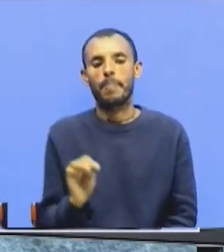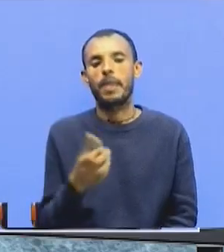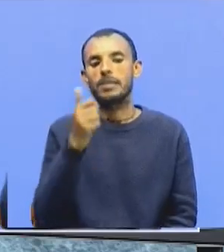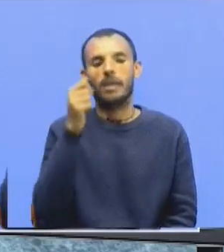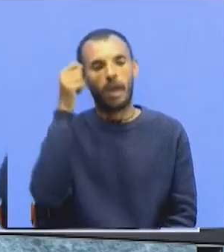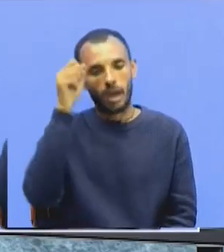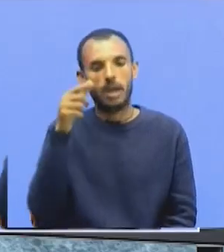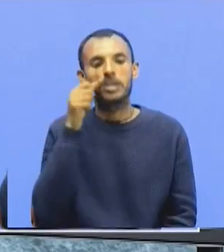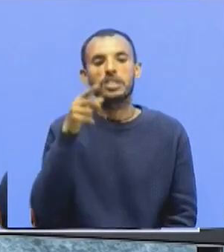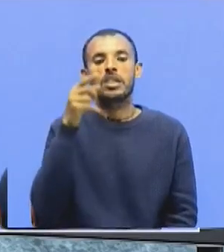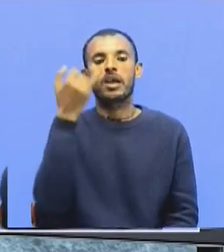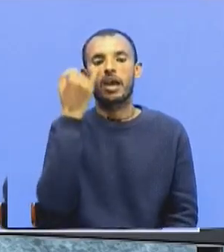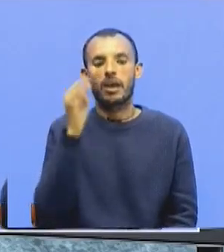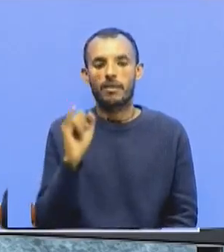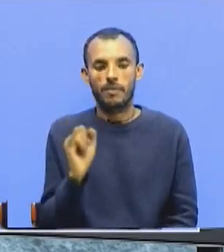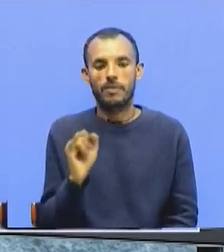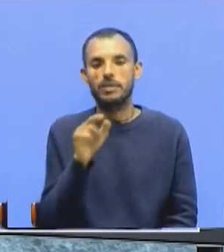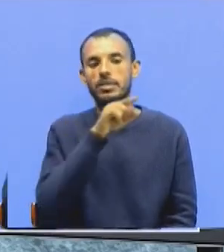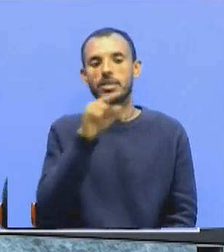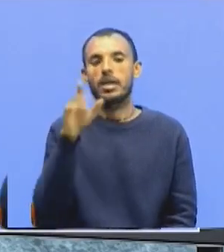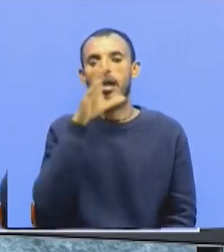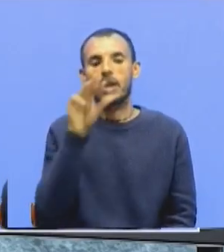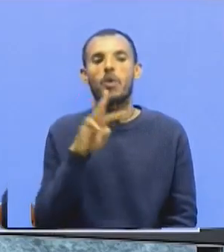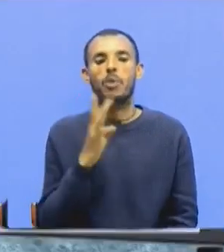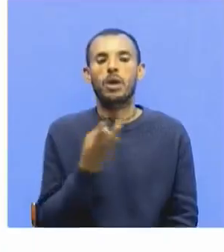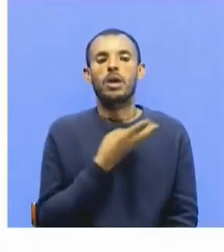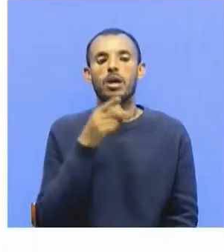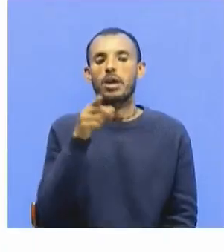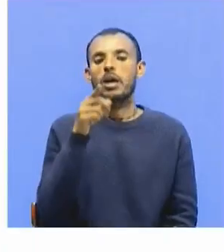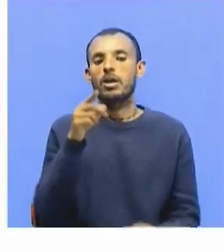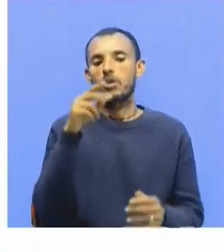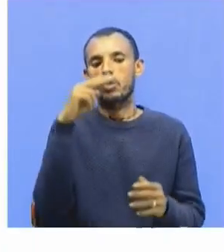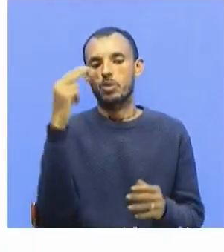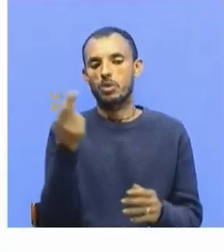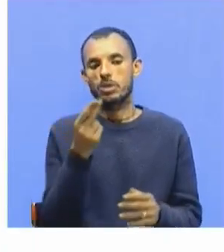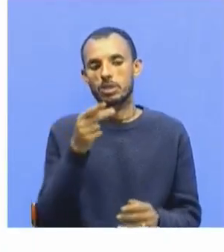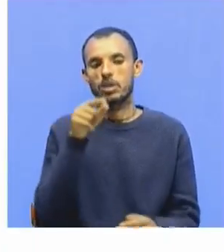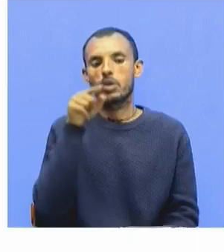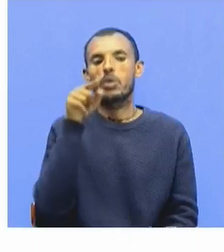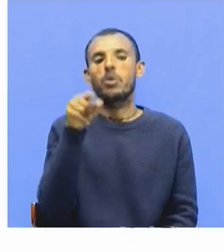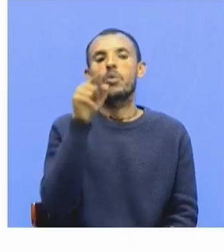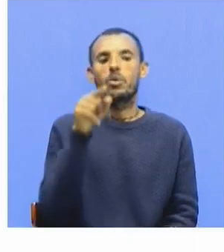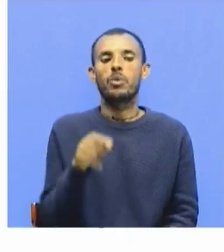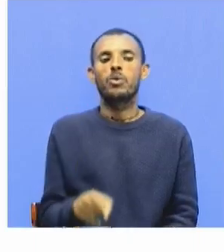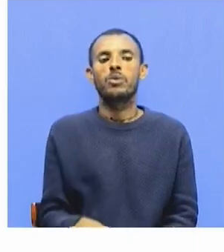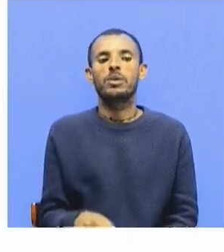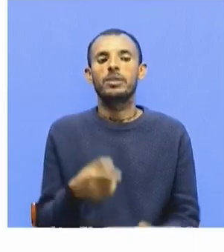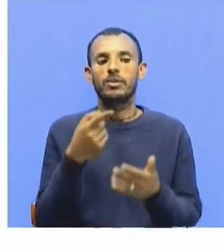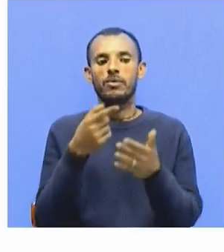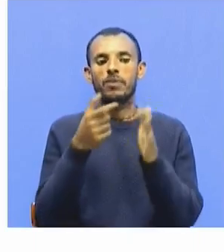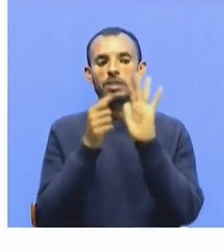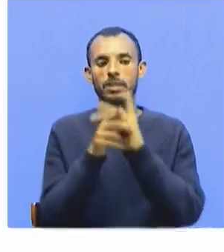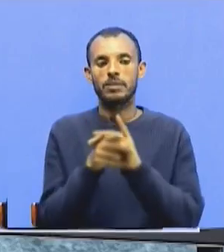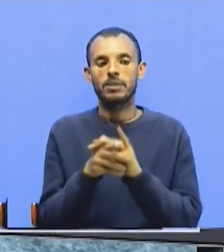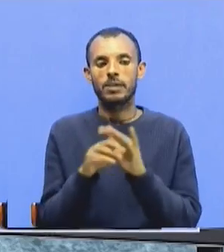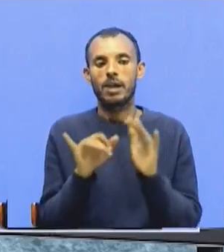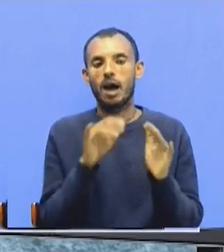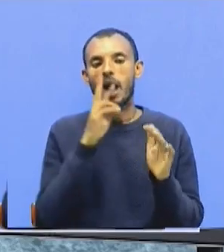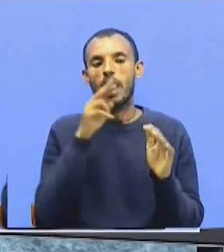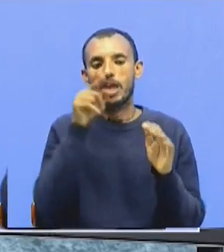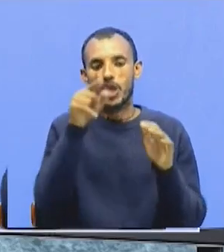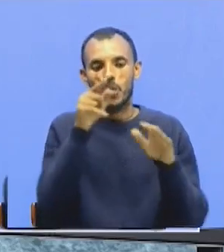he, as a it, and as a they, and as a we. You can use this as, for example, are you